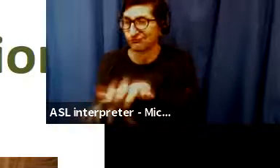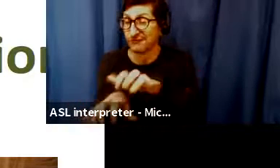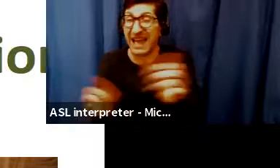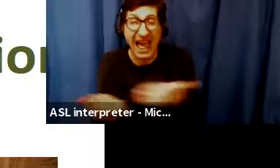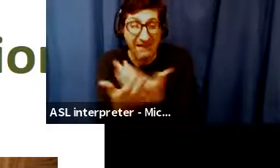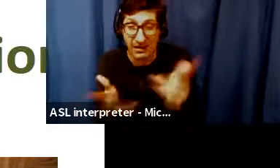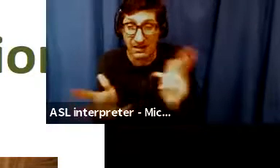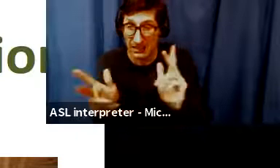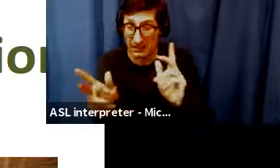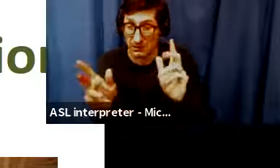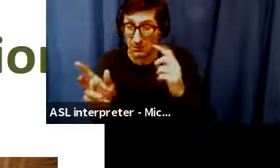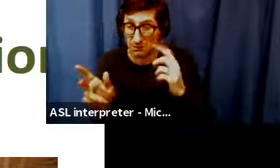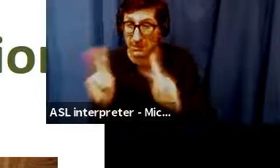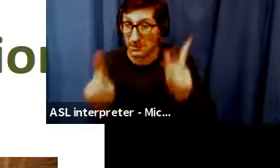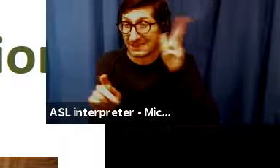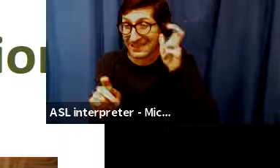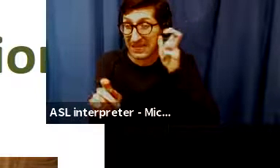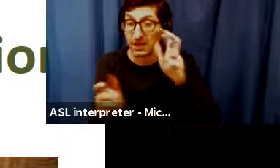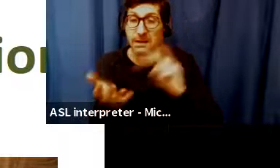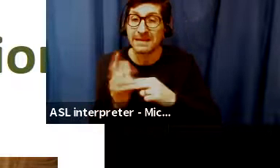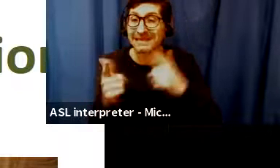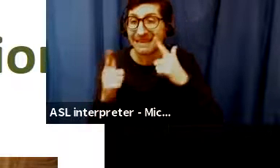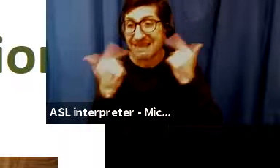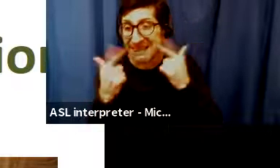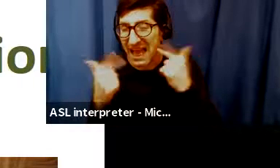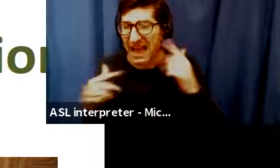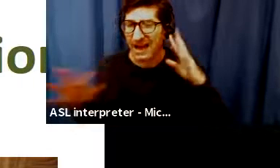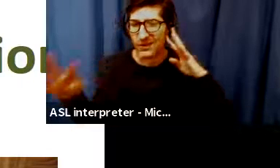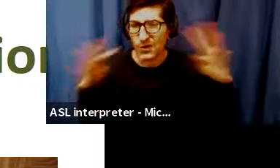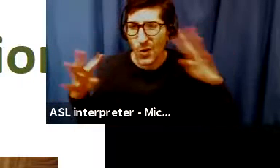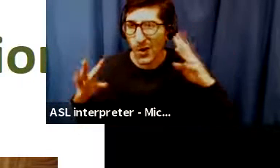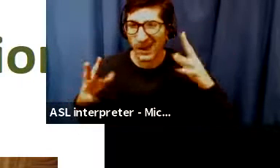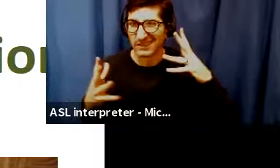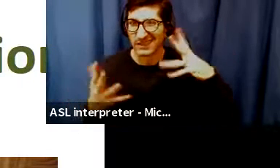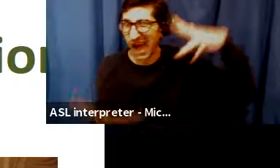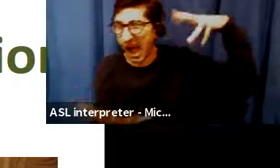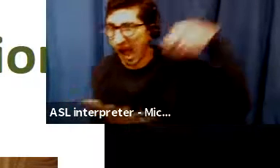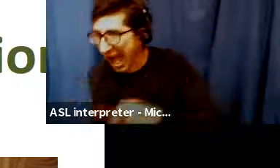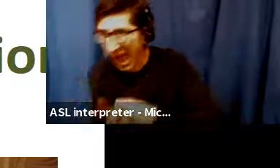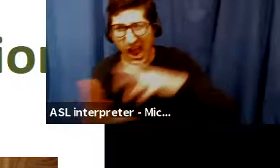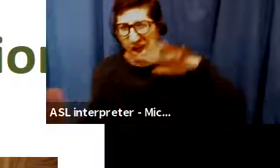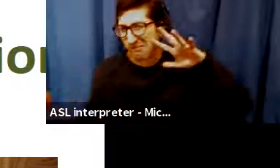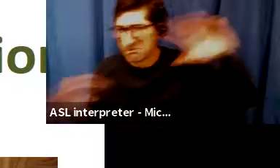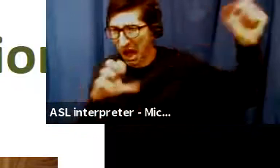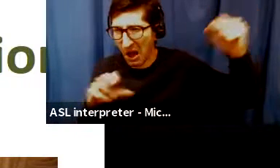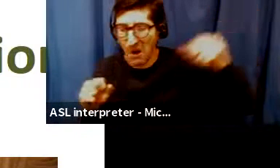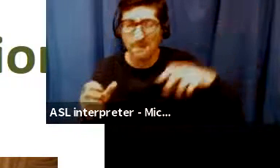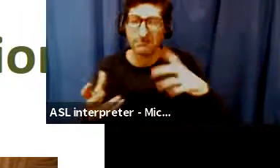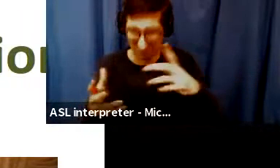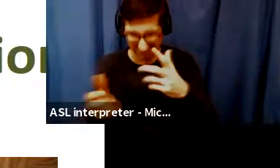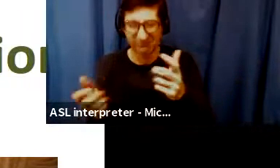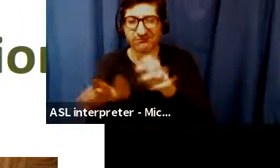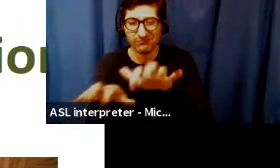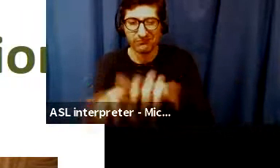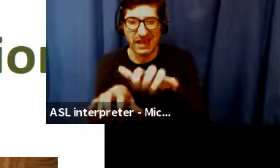So laughs, noises, crashes, everything is typed and appears on the screen.